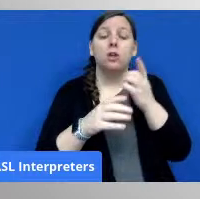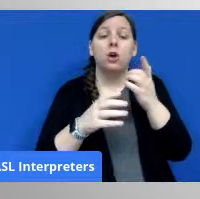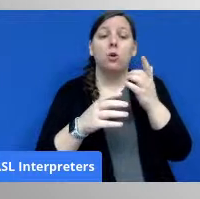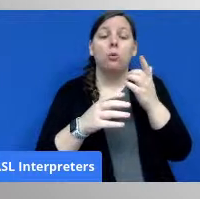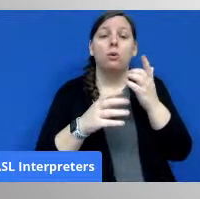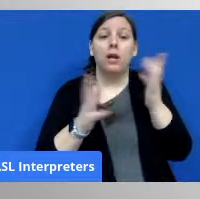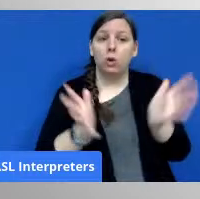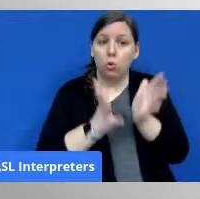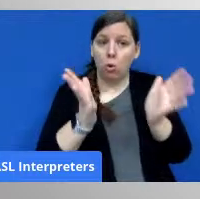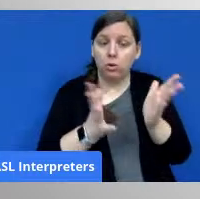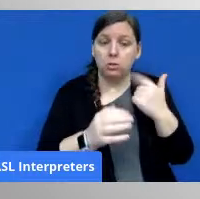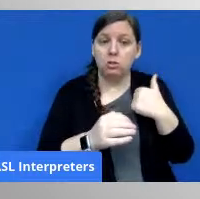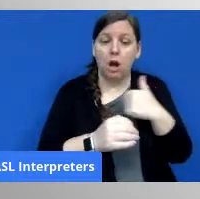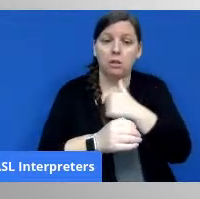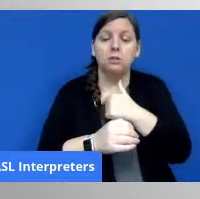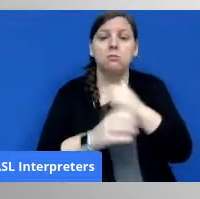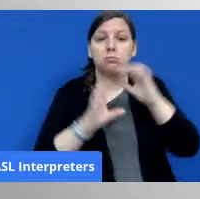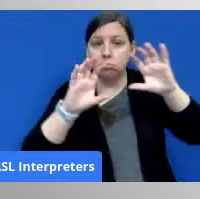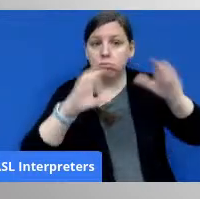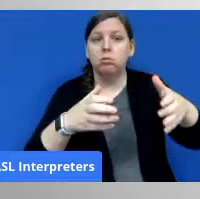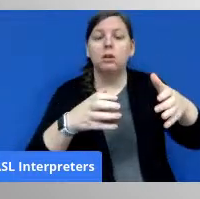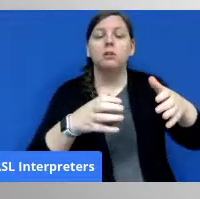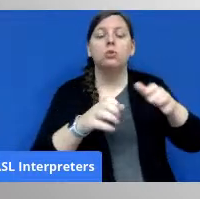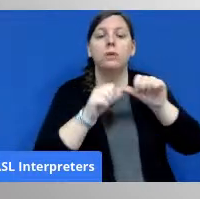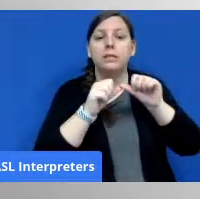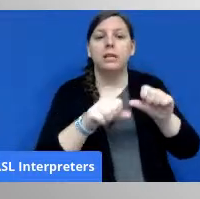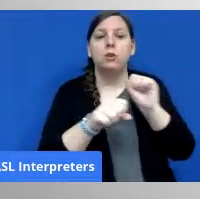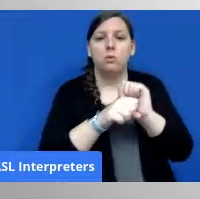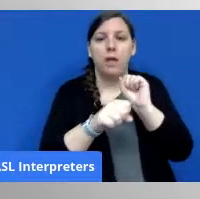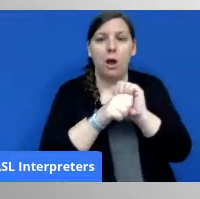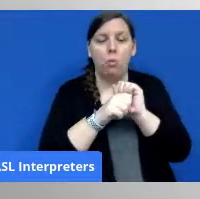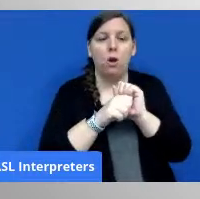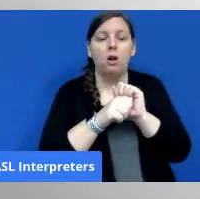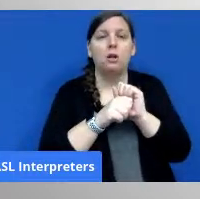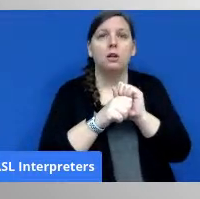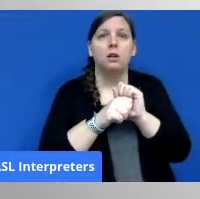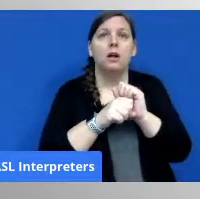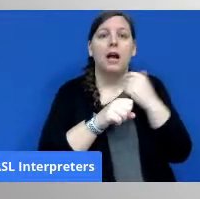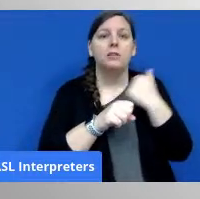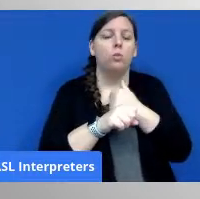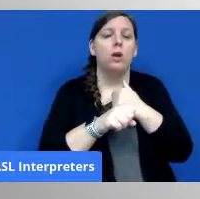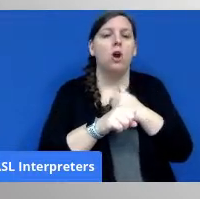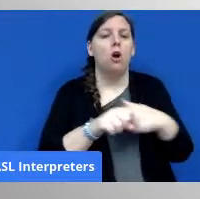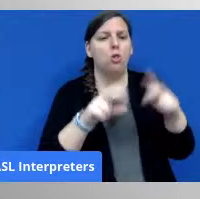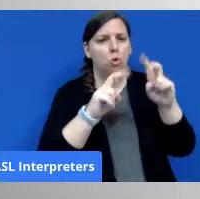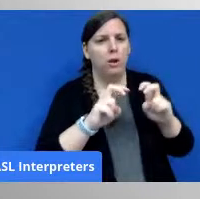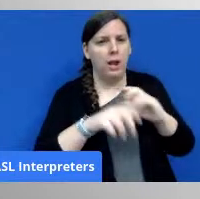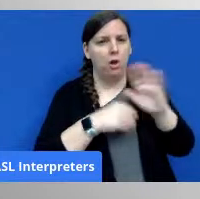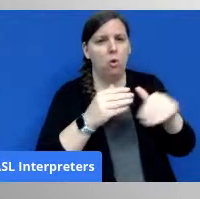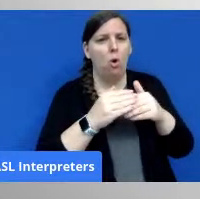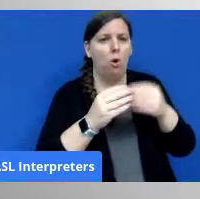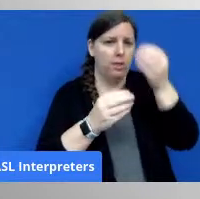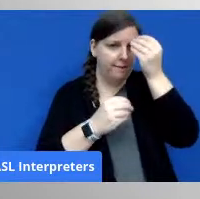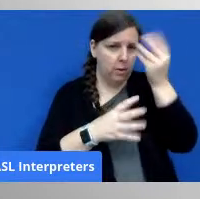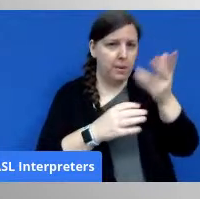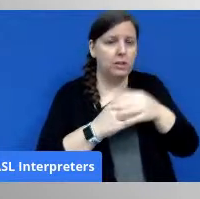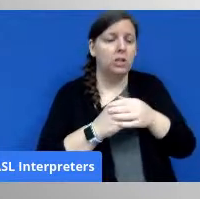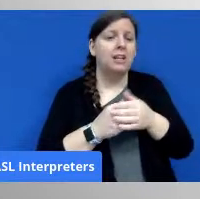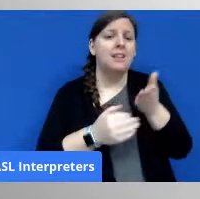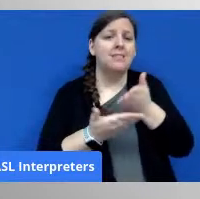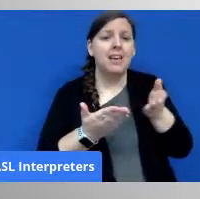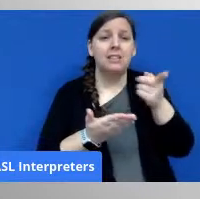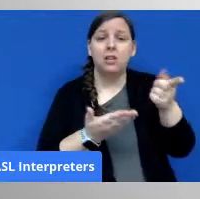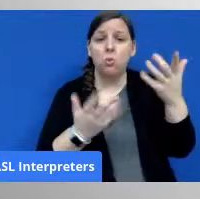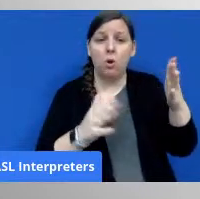work around making sure that as we are looking at all of the information we received today, things that you all may